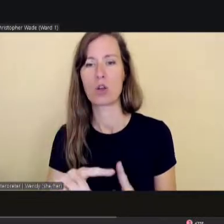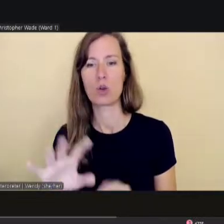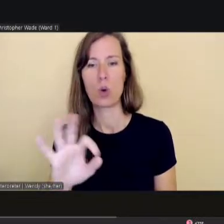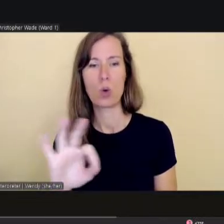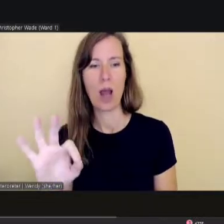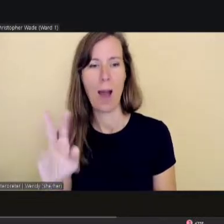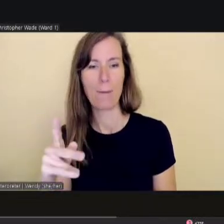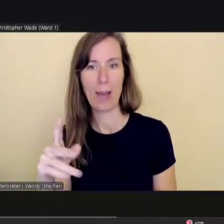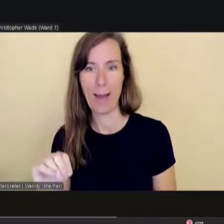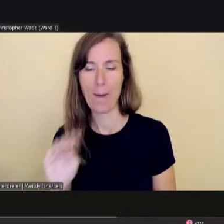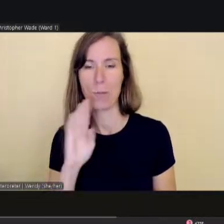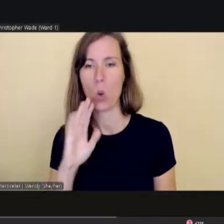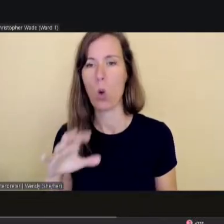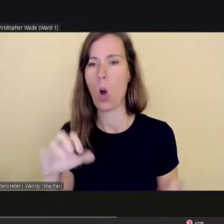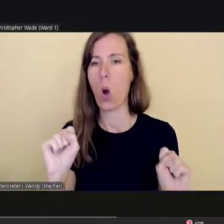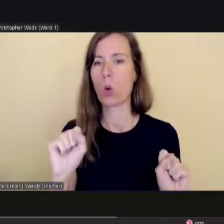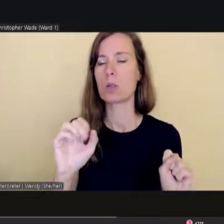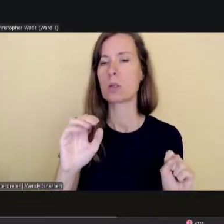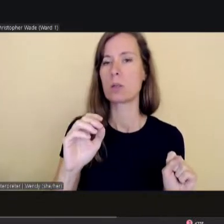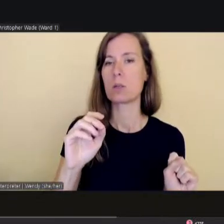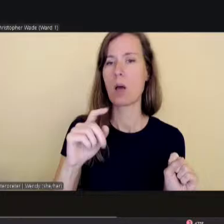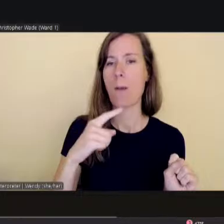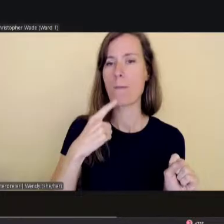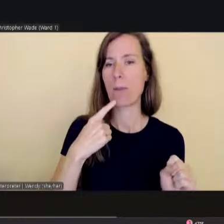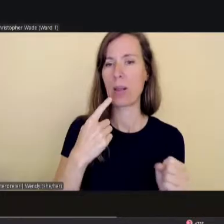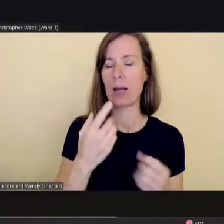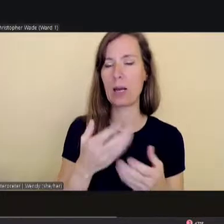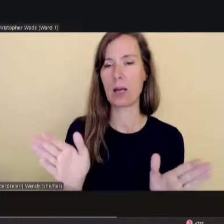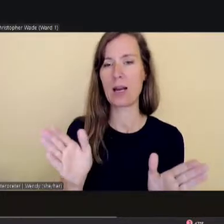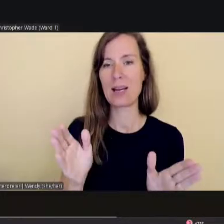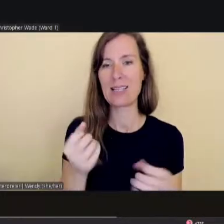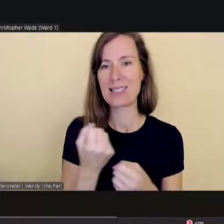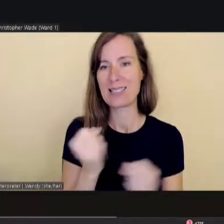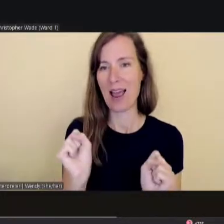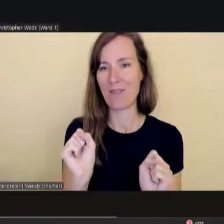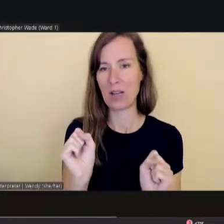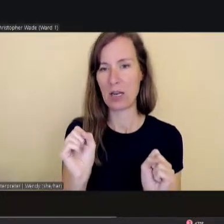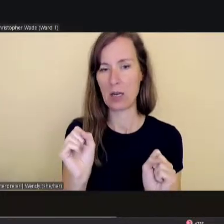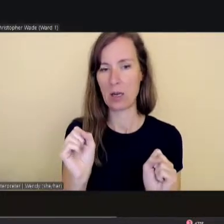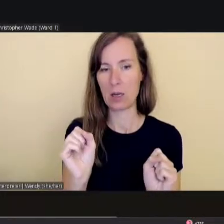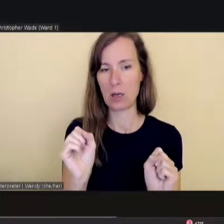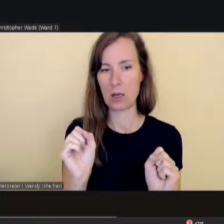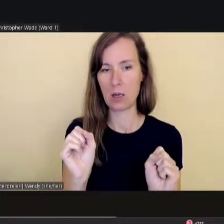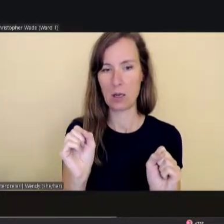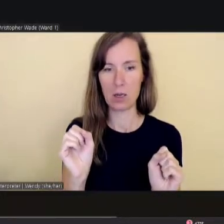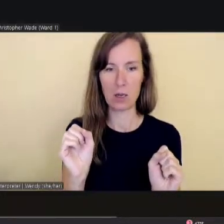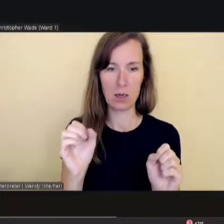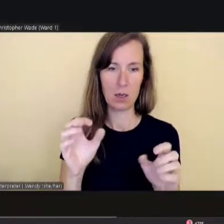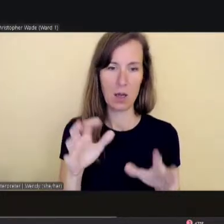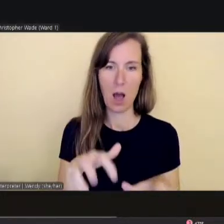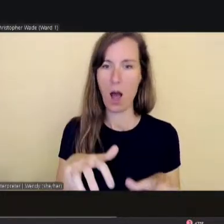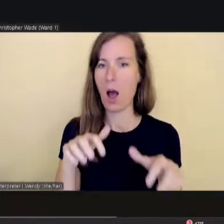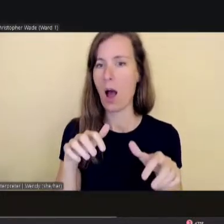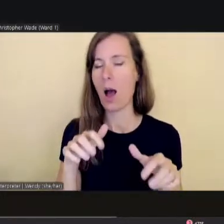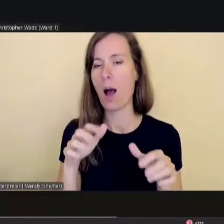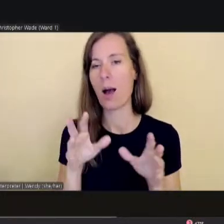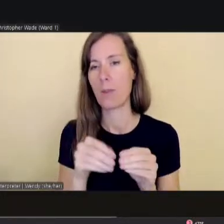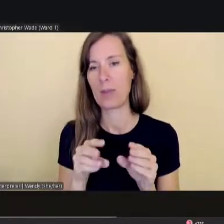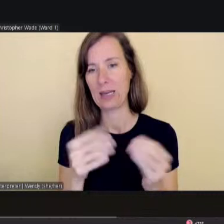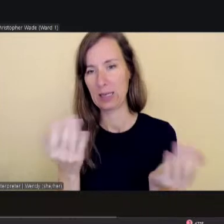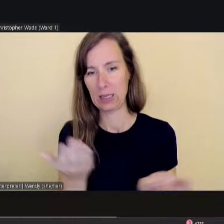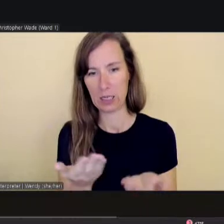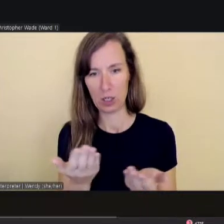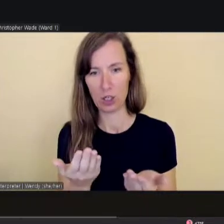Safety Forum here in Town Hall. So anyone who has any questions about the direction the police department's going